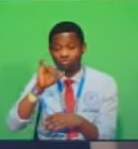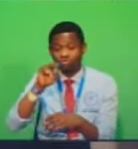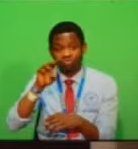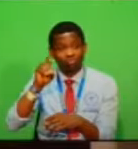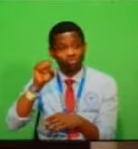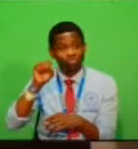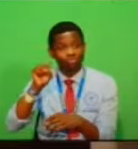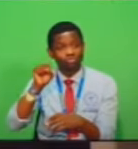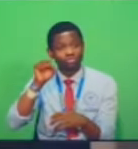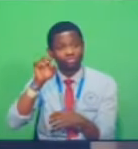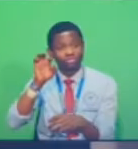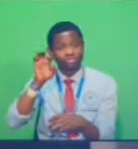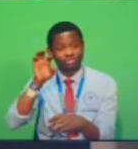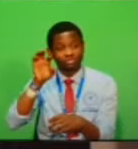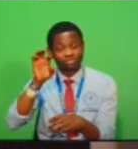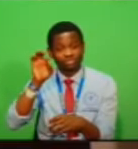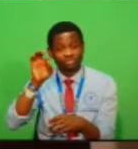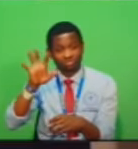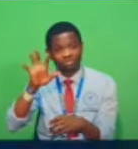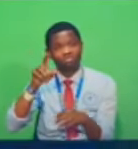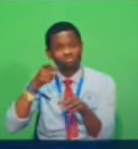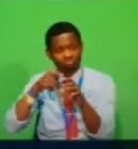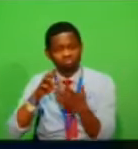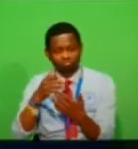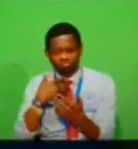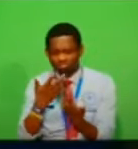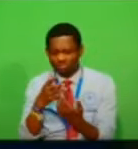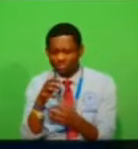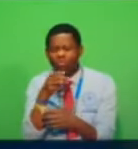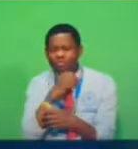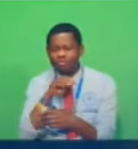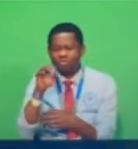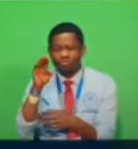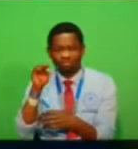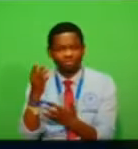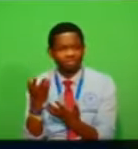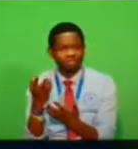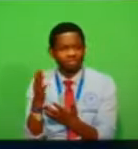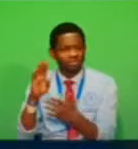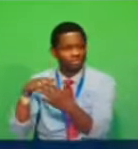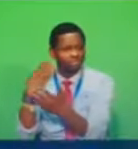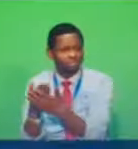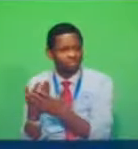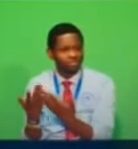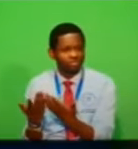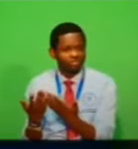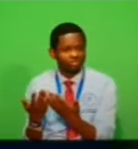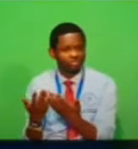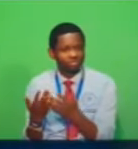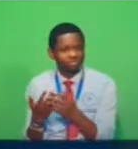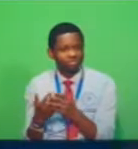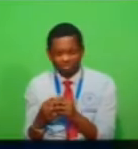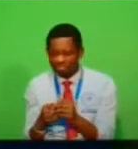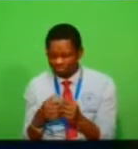in 95, at the time that I arrived in the USA as a 14-year-old young man. And so when I arrived, I realized I had an interest. And so I started taking a